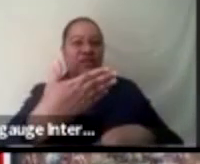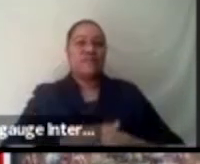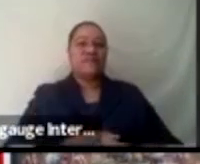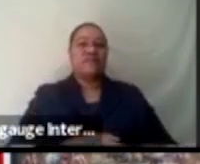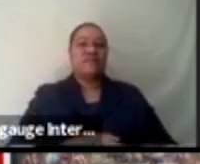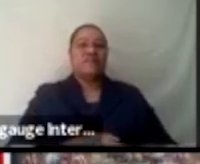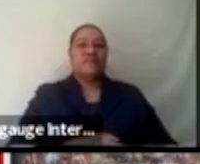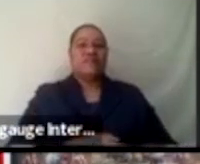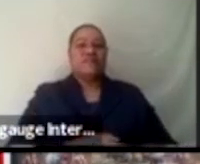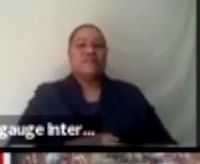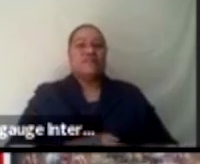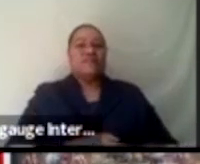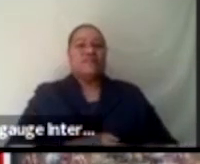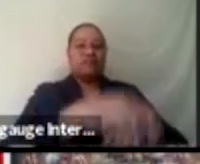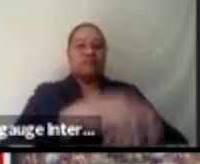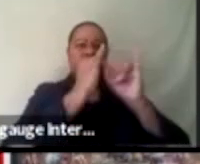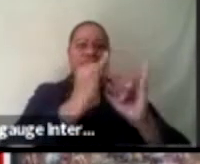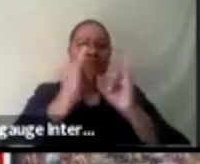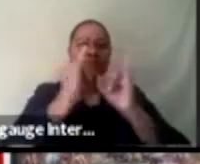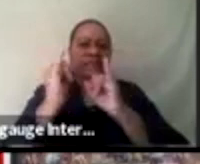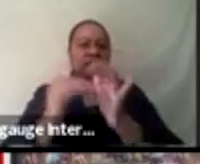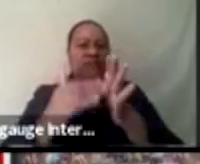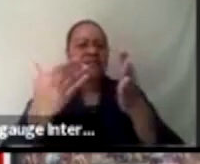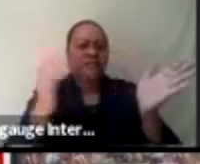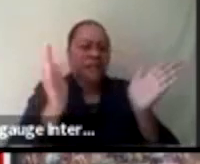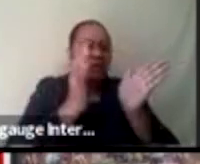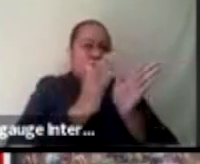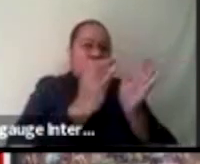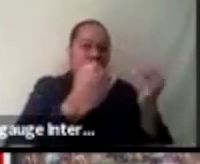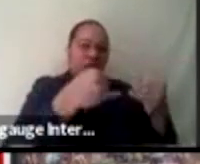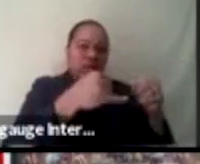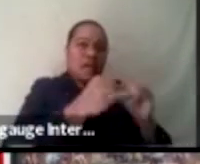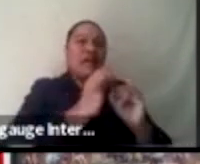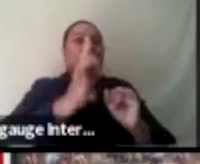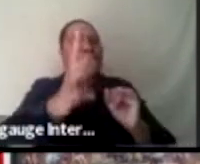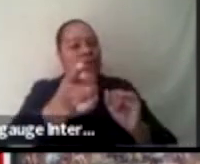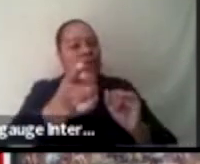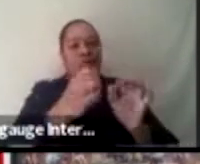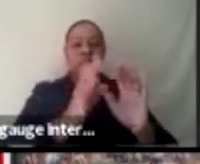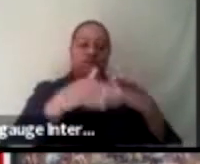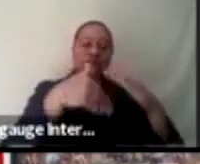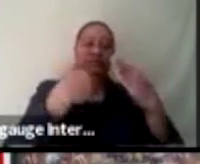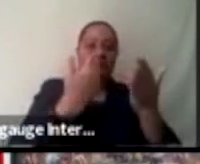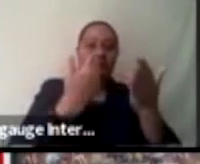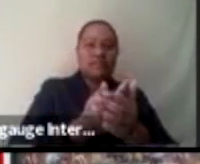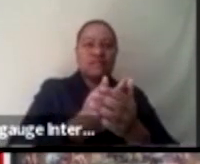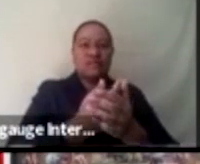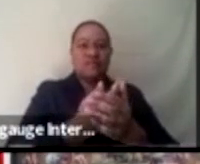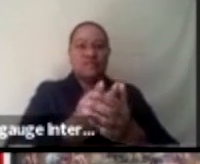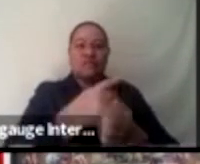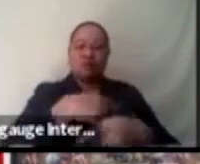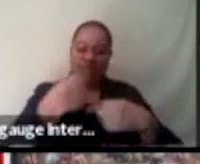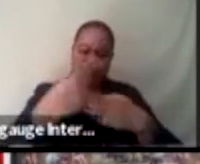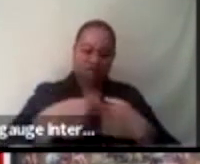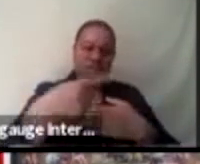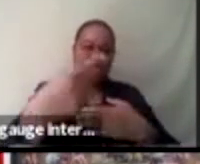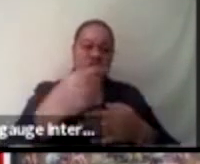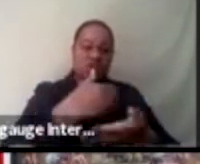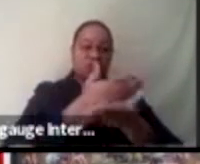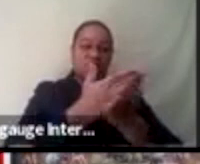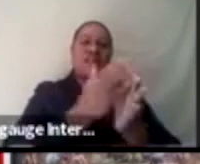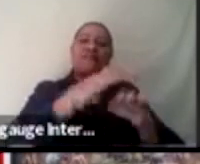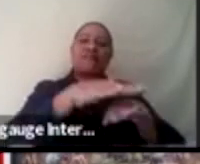As individual island states, we are small. However, together, we are stewards of our shared Blue